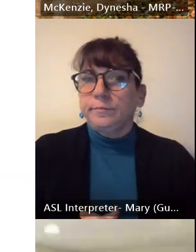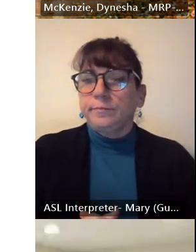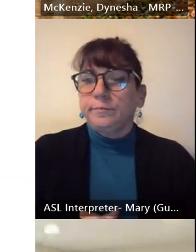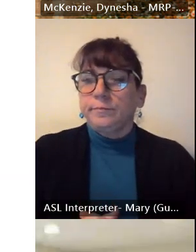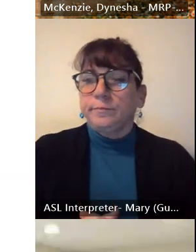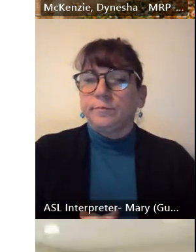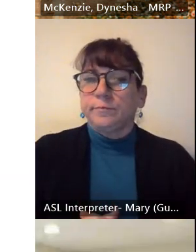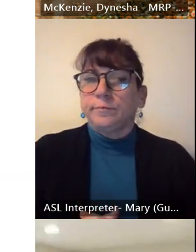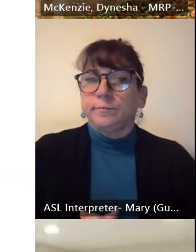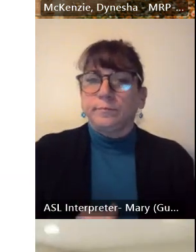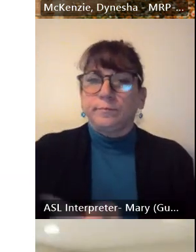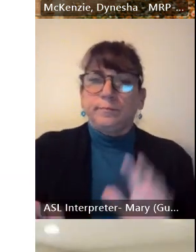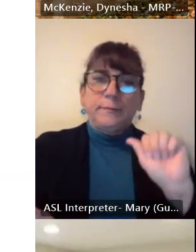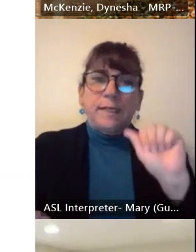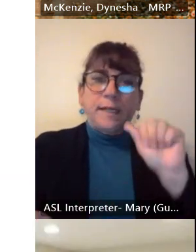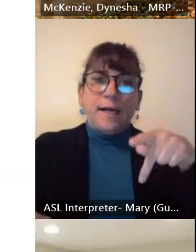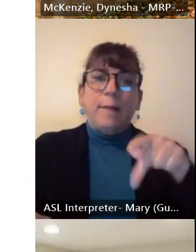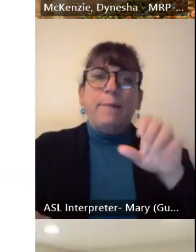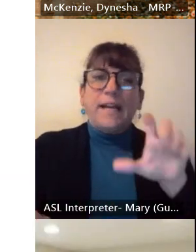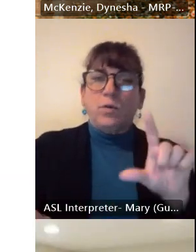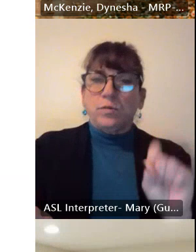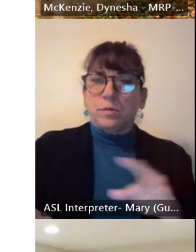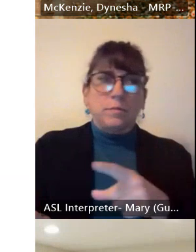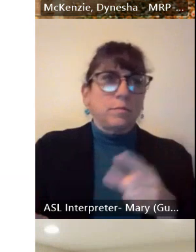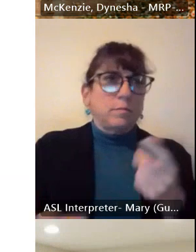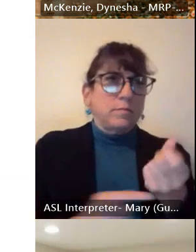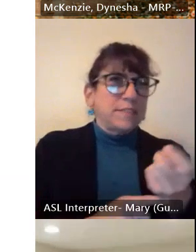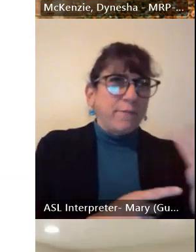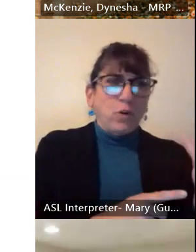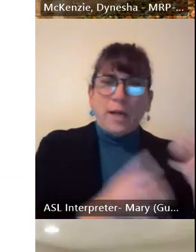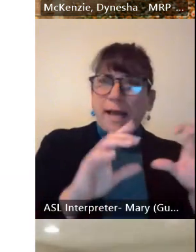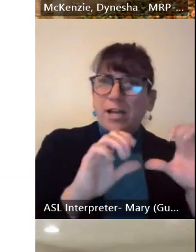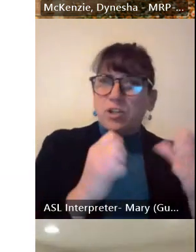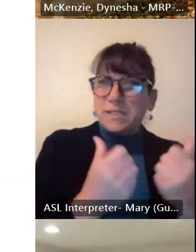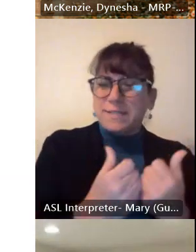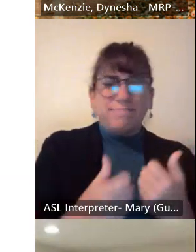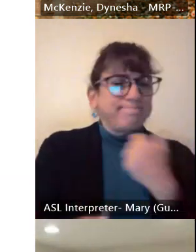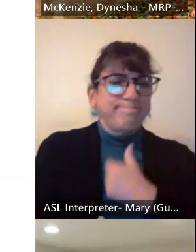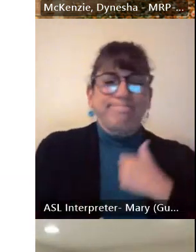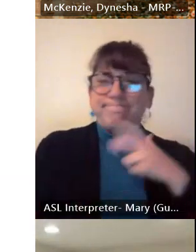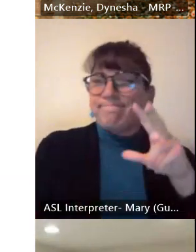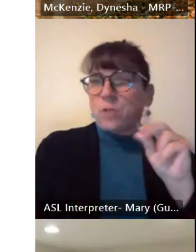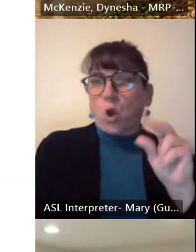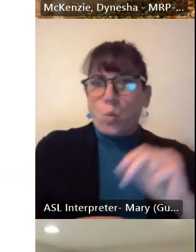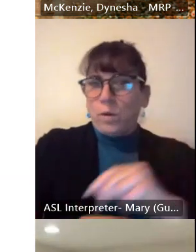If they Appeals? impact several agencies. Sorry, no.